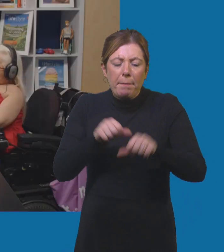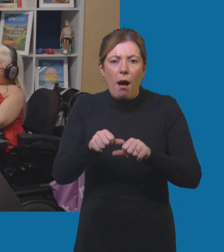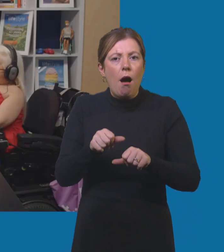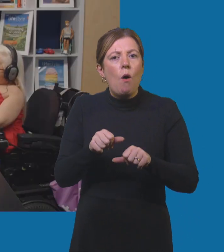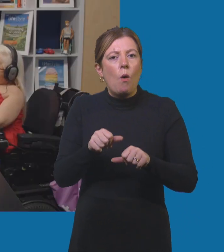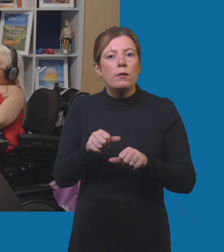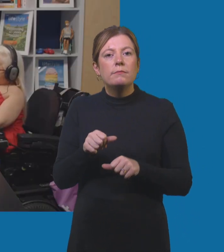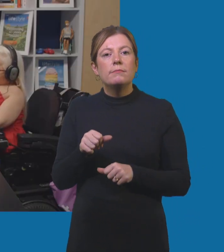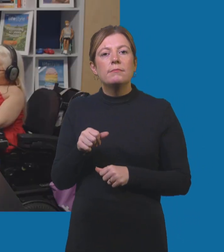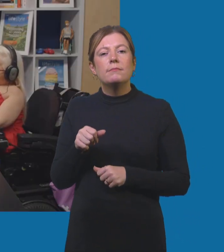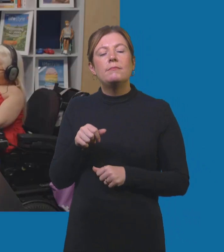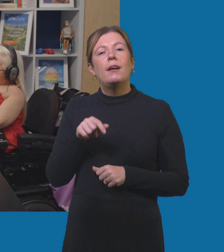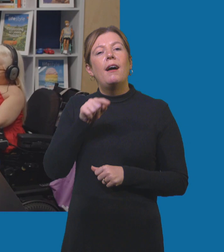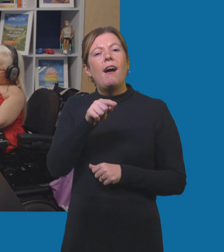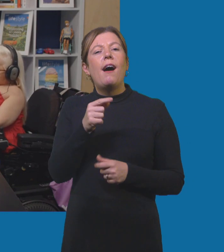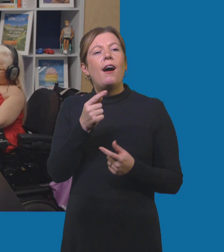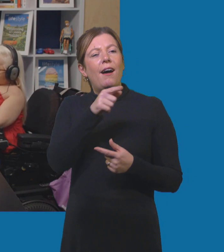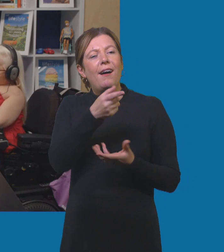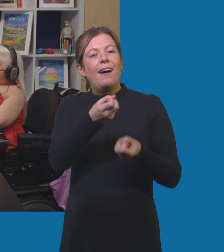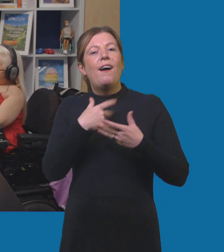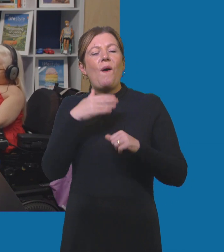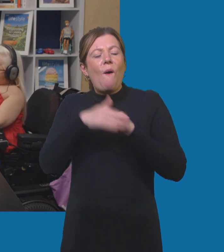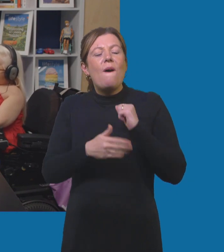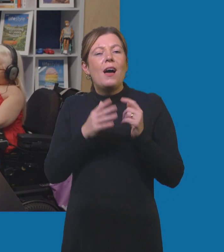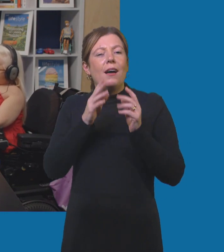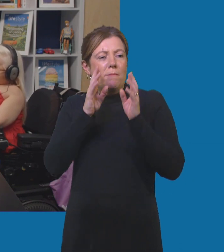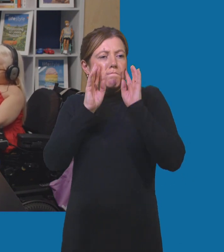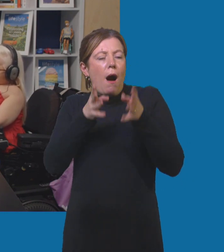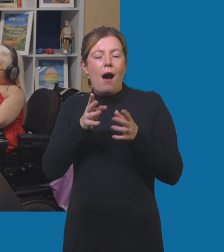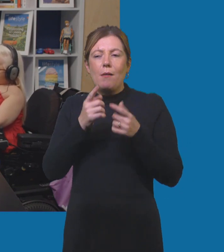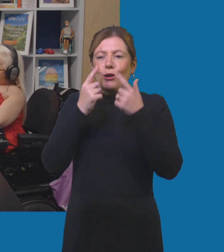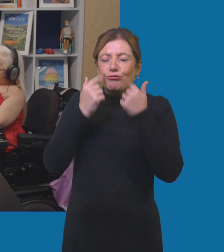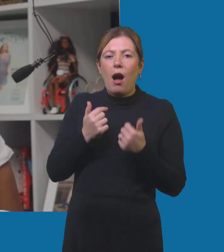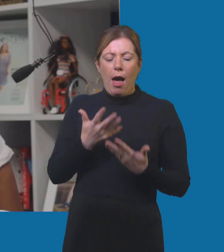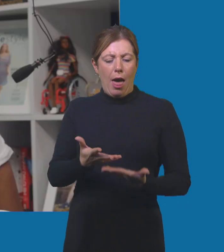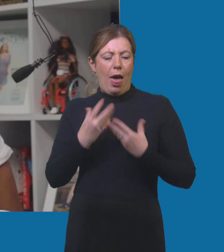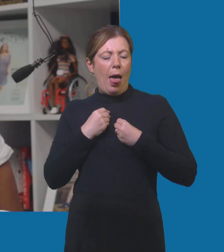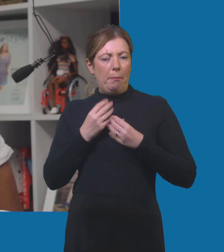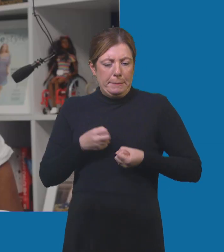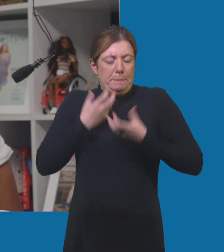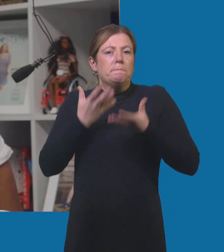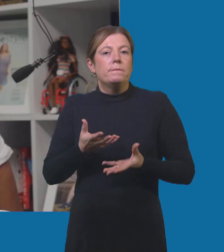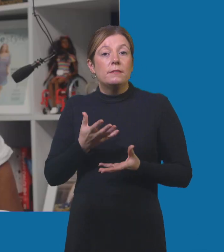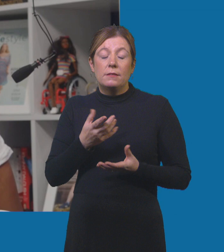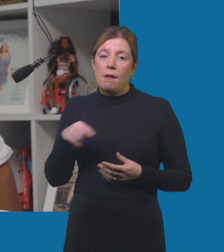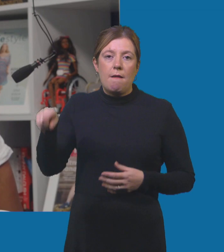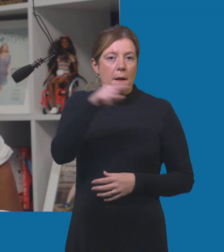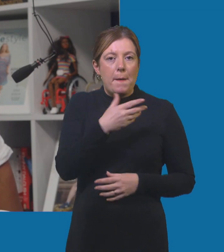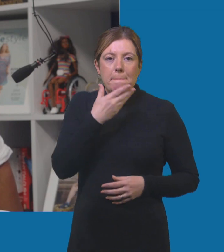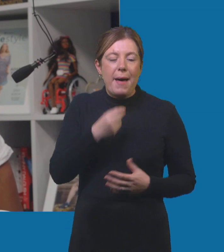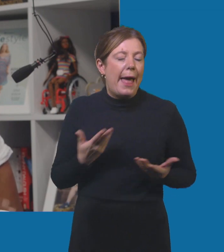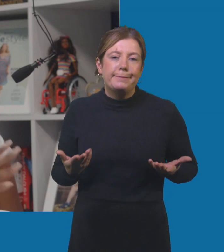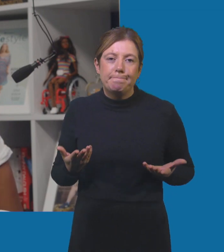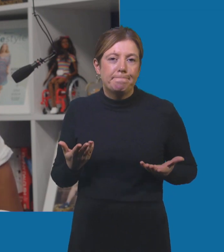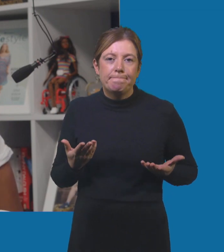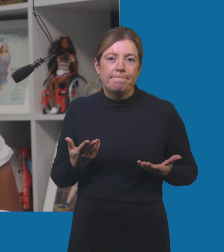That's really refreshing when you said that having a cry is a good cry is just a cathartic process, because men don't talk about that enough. Yeah. Do they? Men,